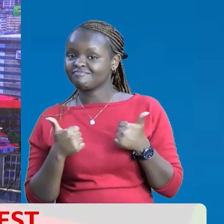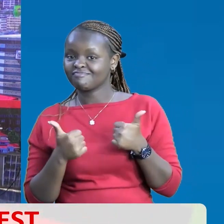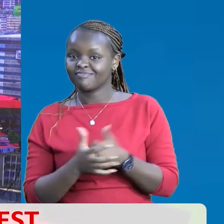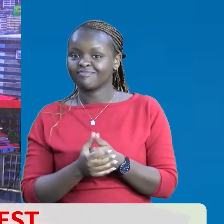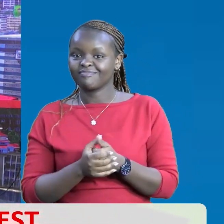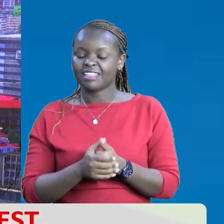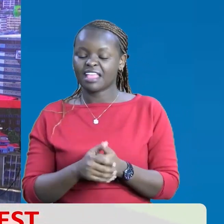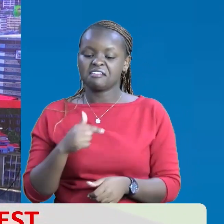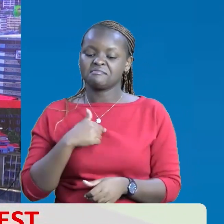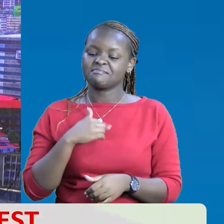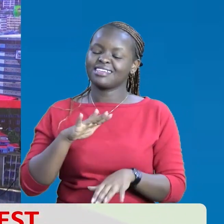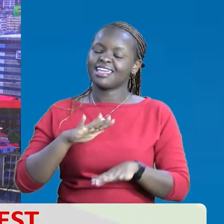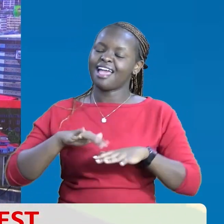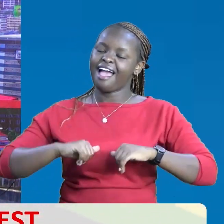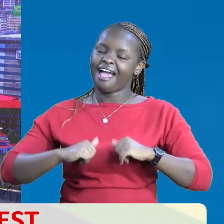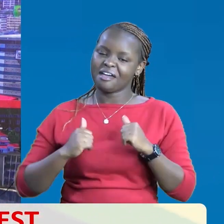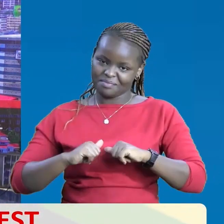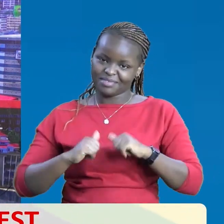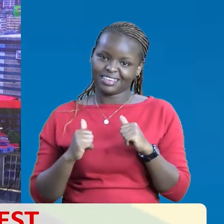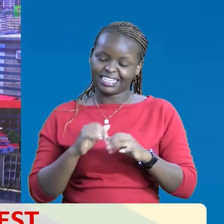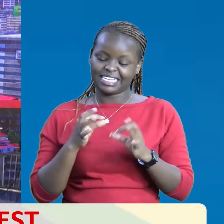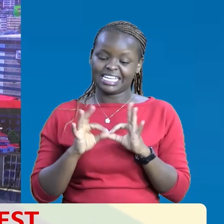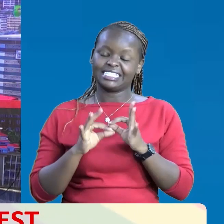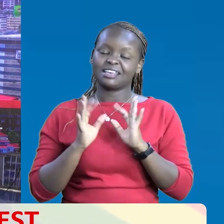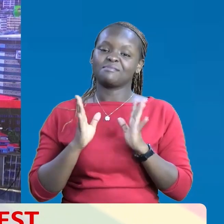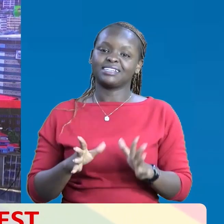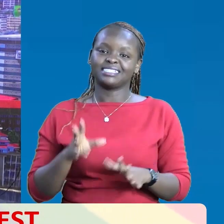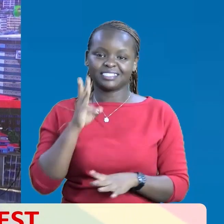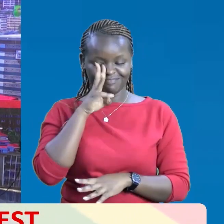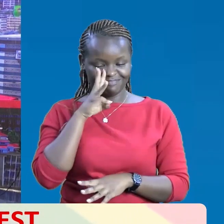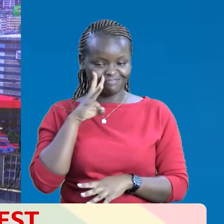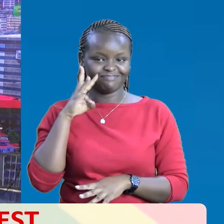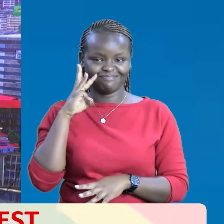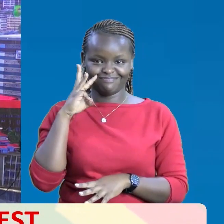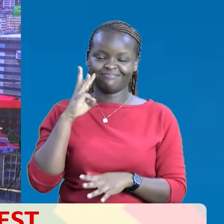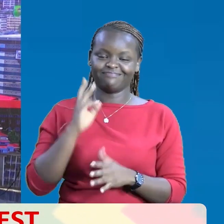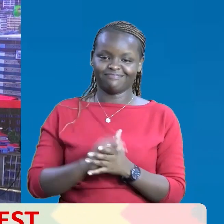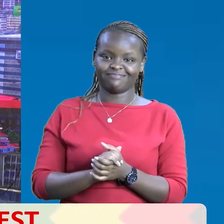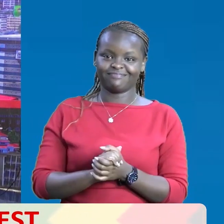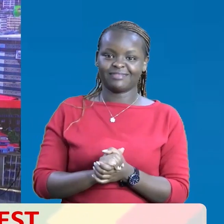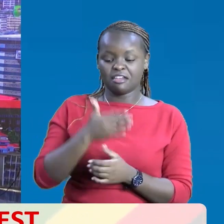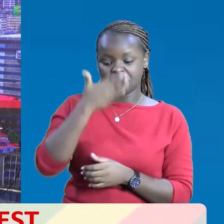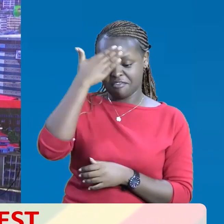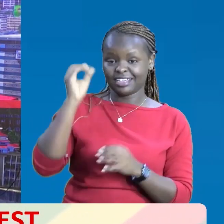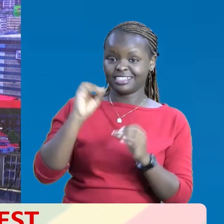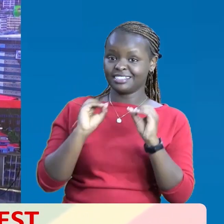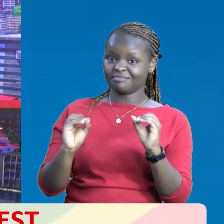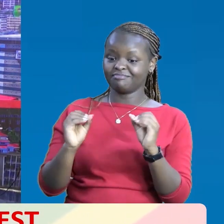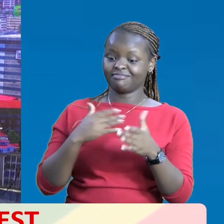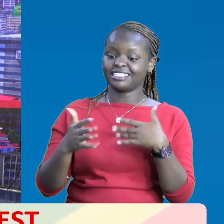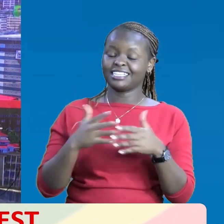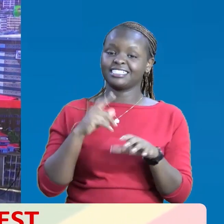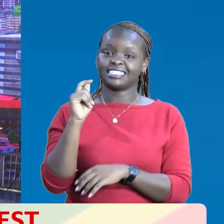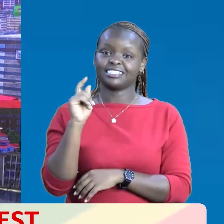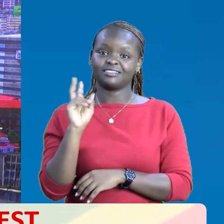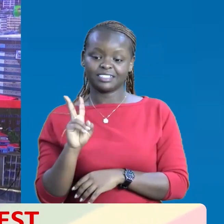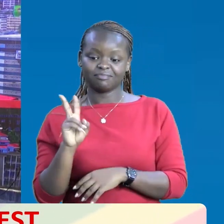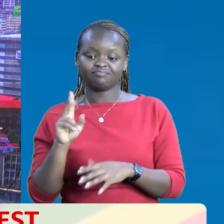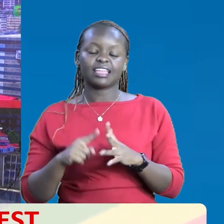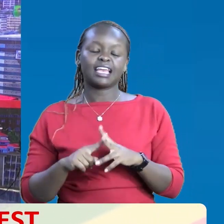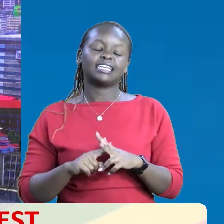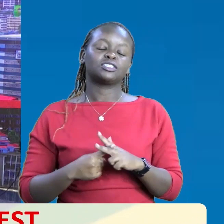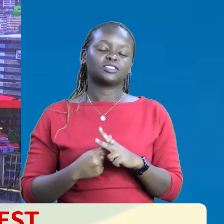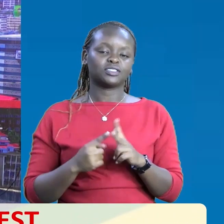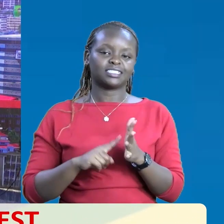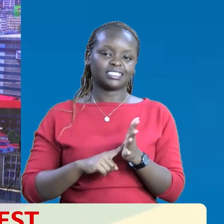Kabisa napenda nafurahia. Ndio pale yuko luko ishara. Tuko na Iwanjana tunakuishia. Msisahau Science TV Reggae Fest imeanza sasa.